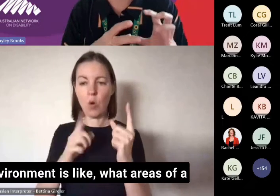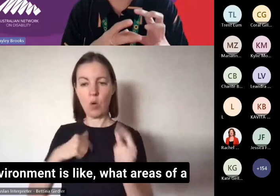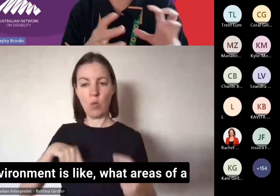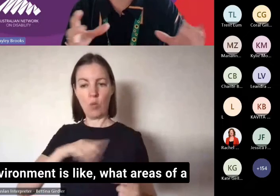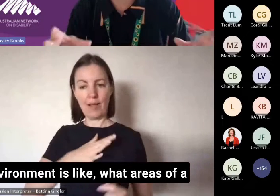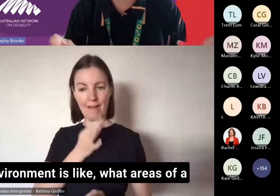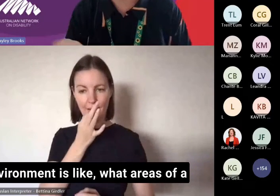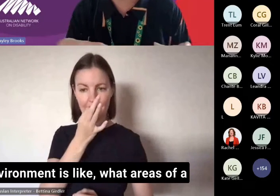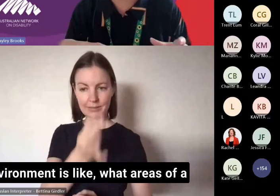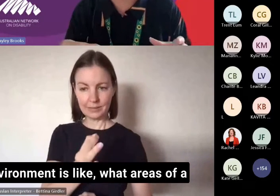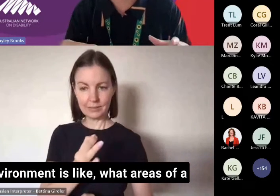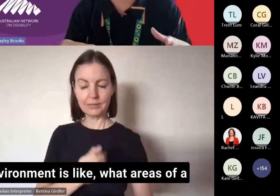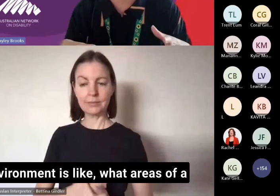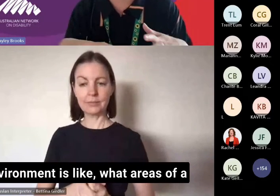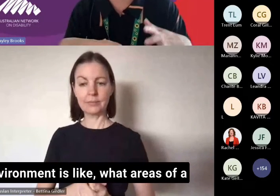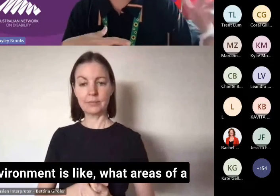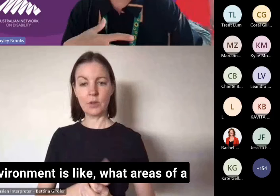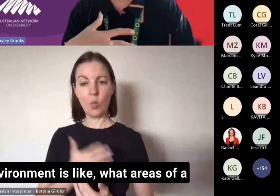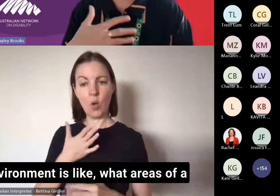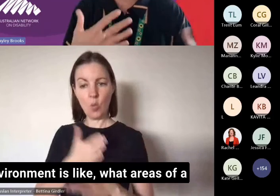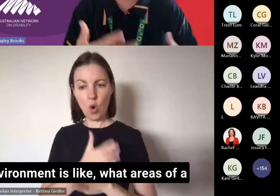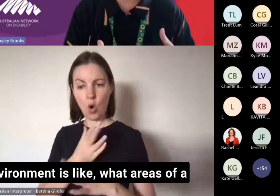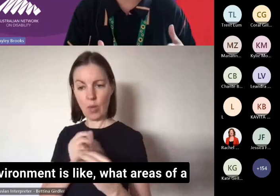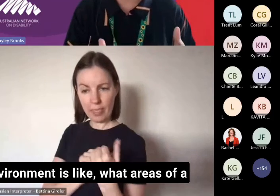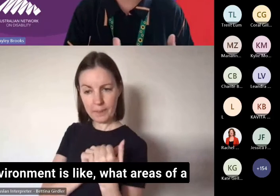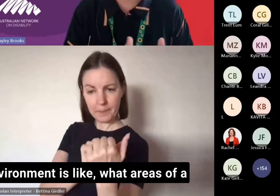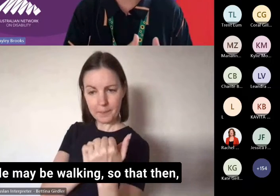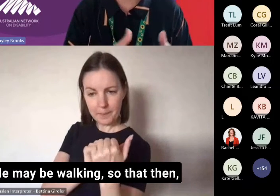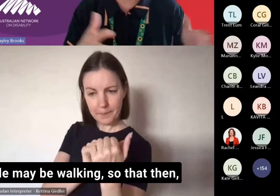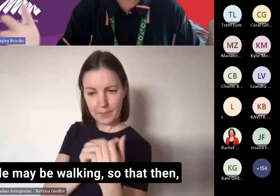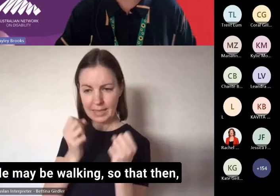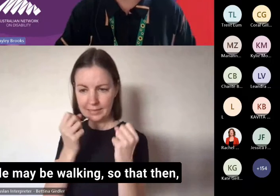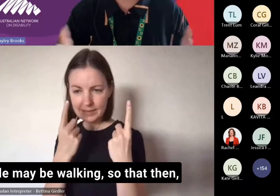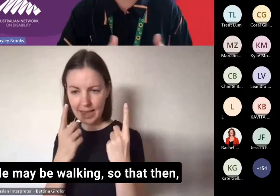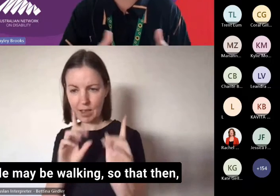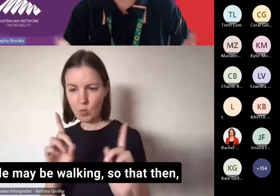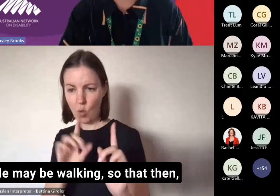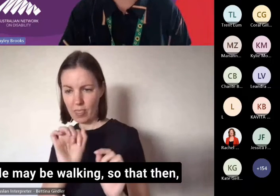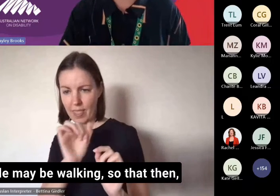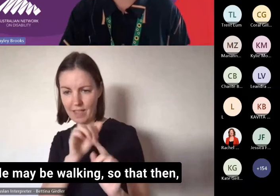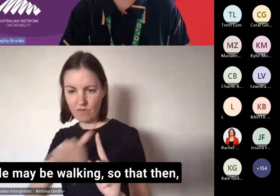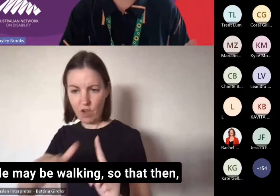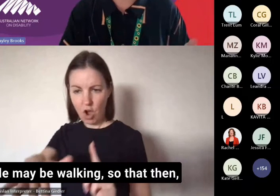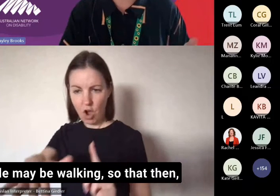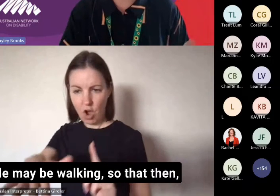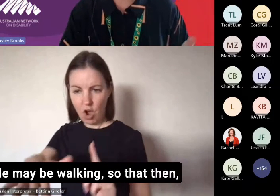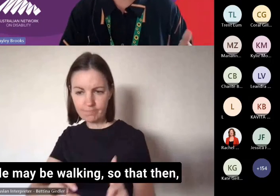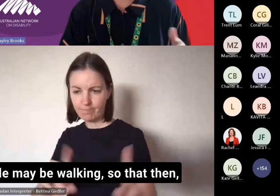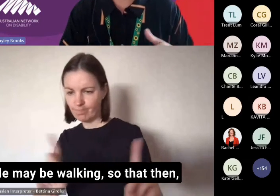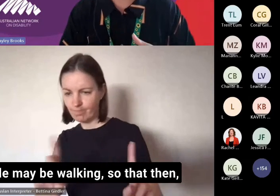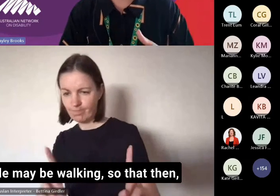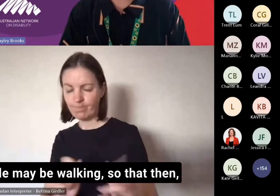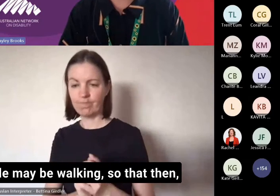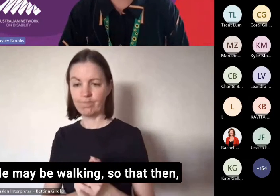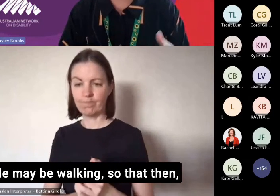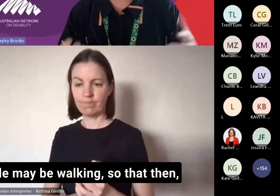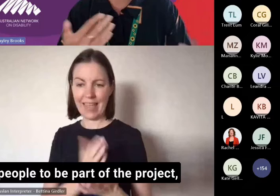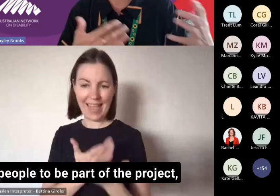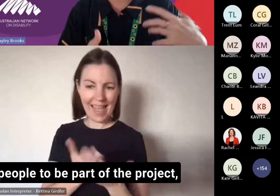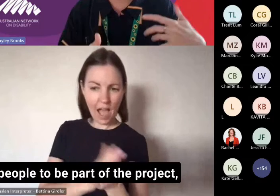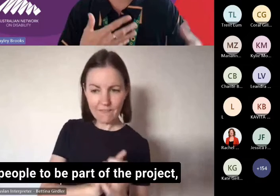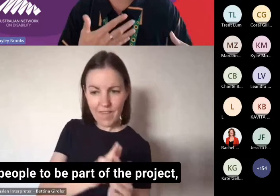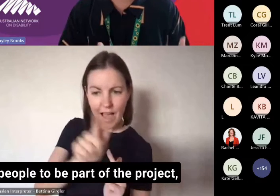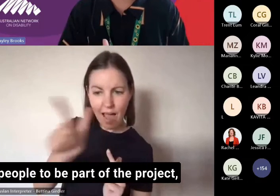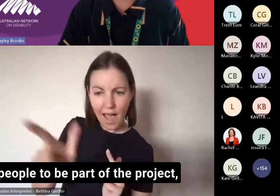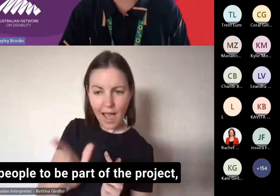to understand what the environment is like, what areas of a building, how far people may be walking, so that then